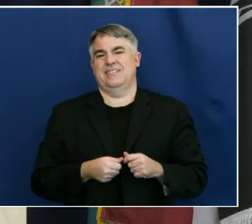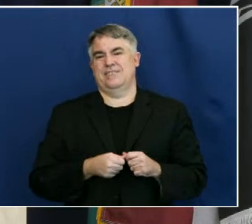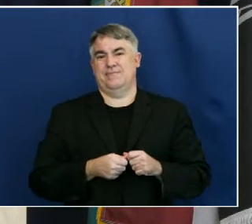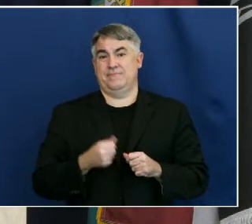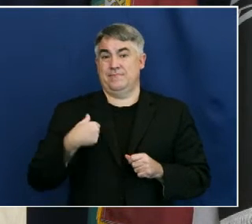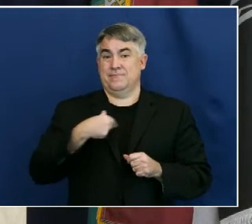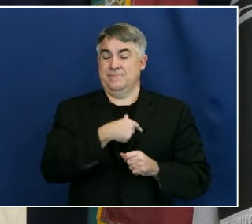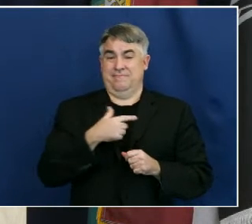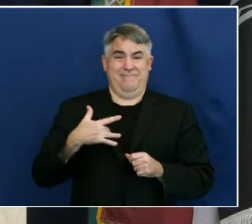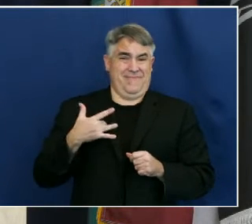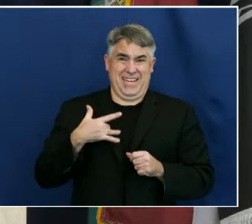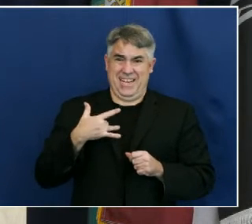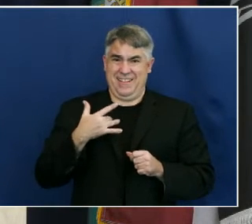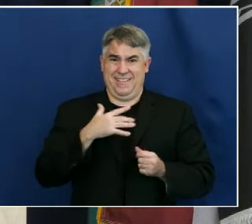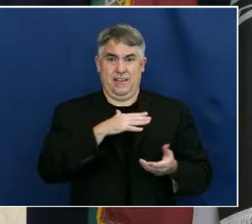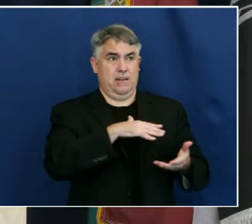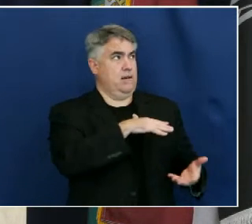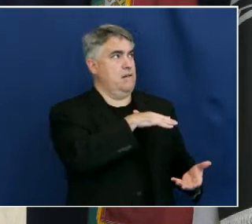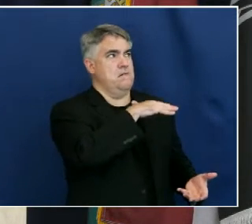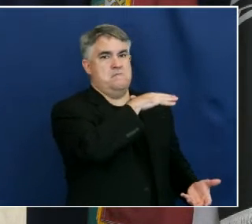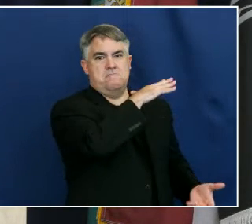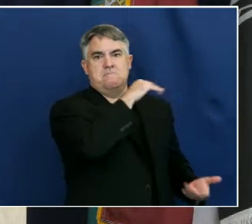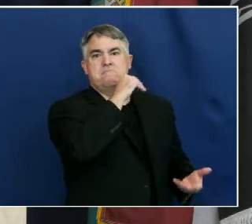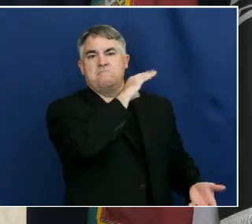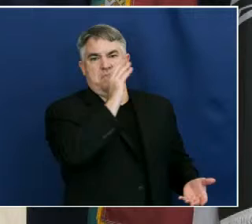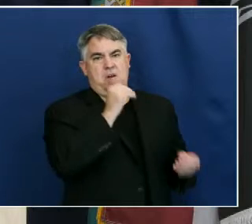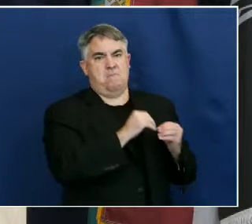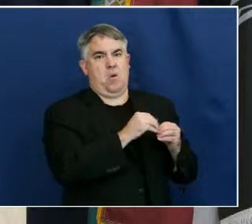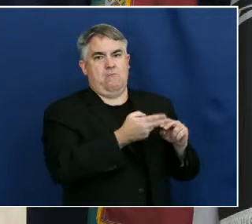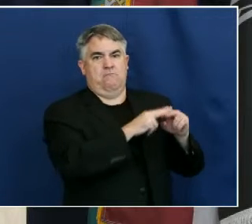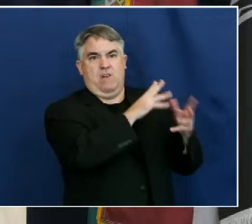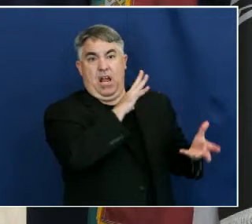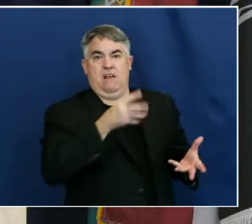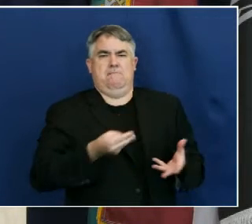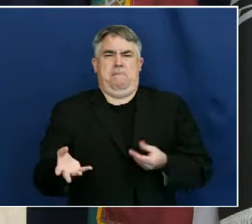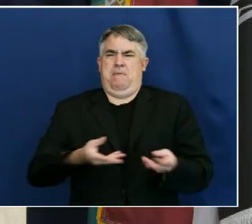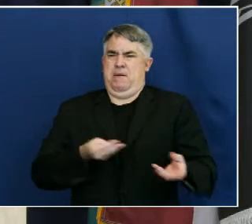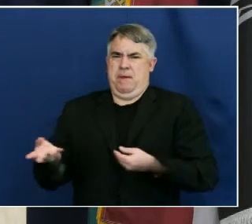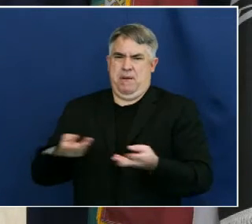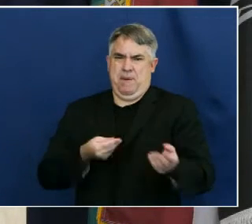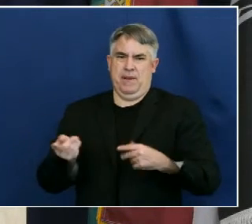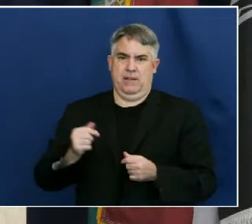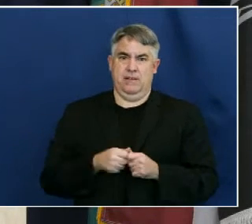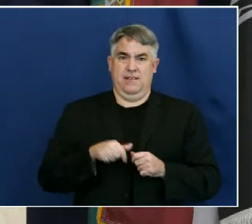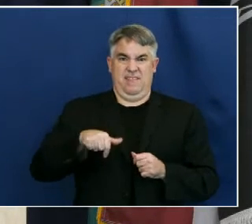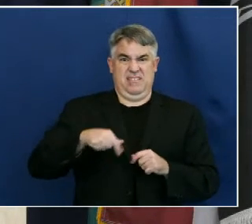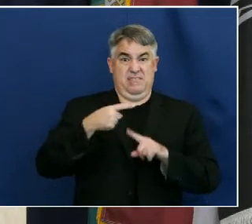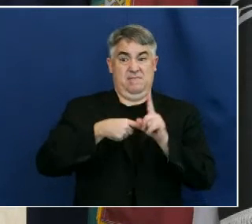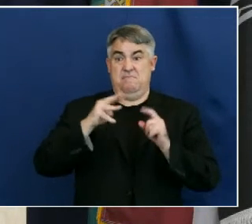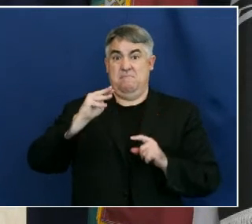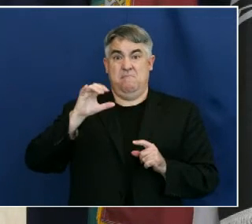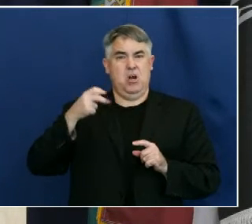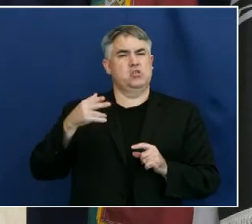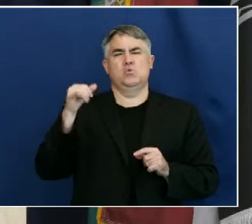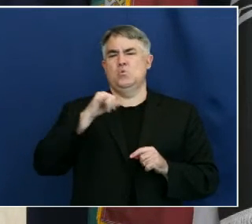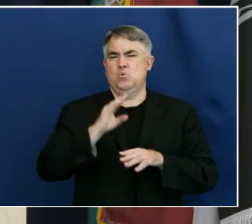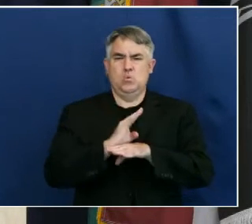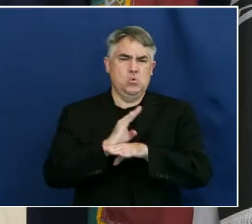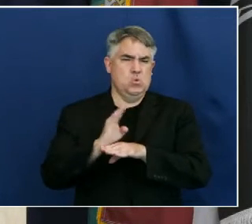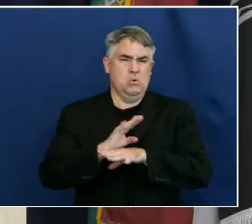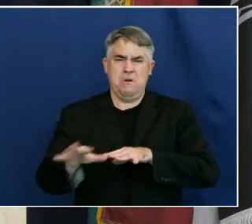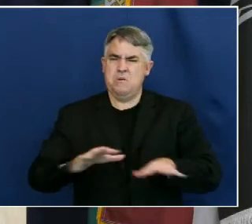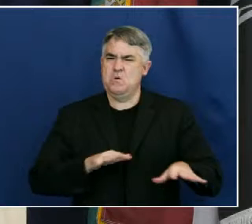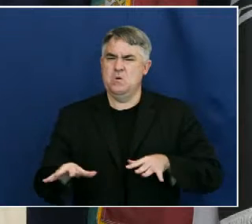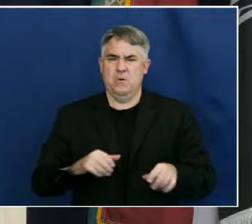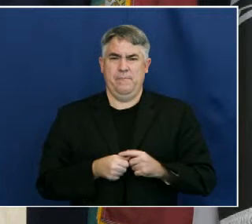increase significantly, particularly as we get into March. And we've continued to build out our infrastructure with more superstations and more pods